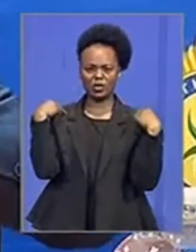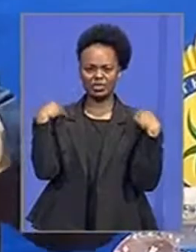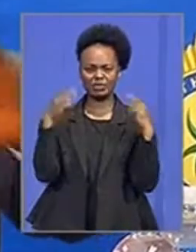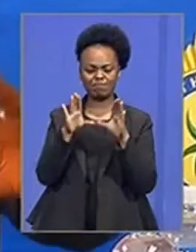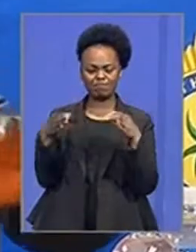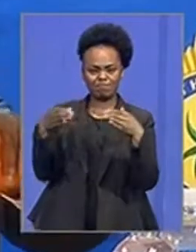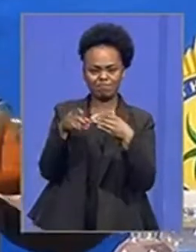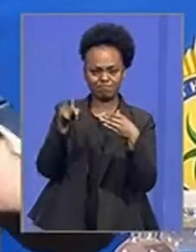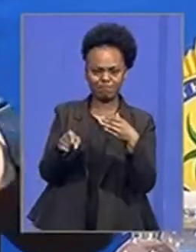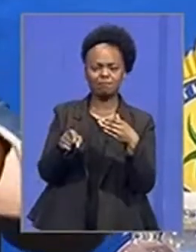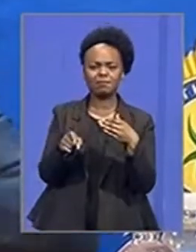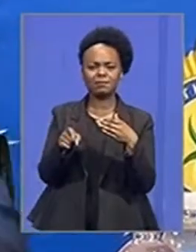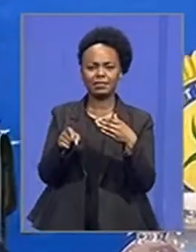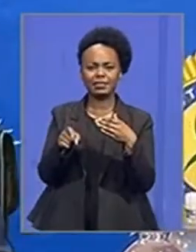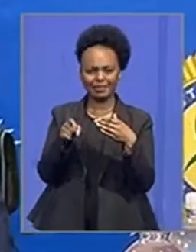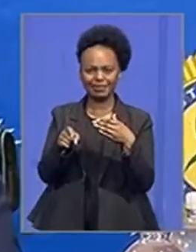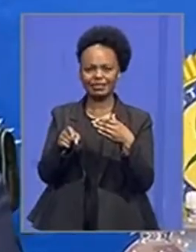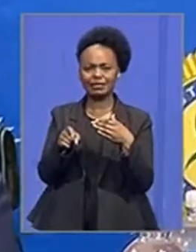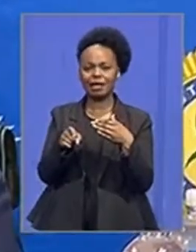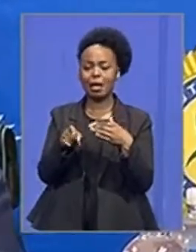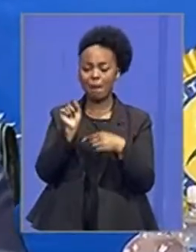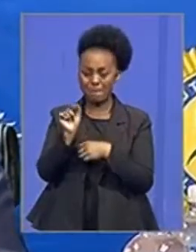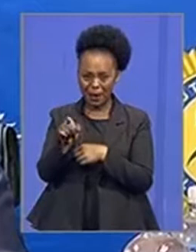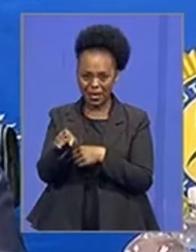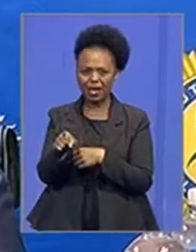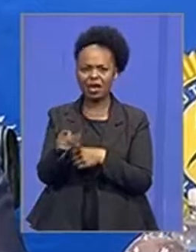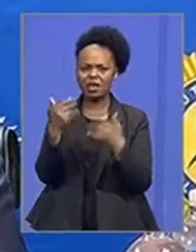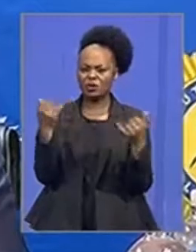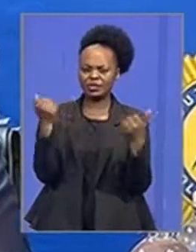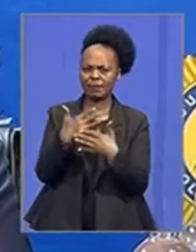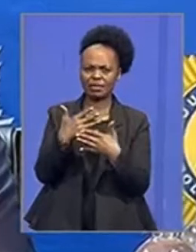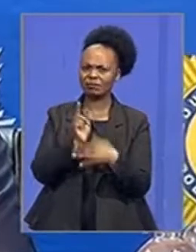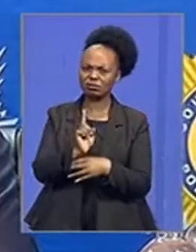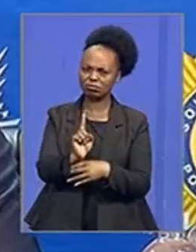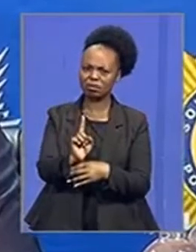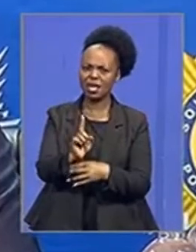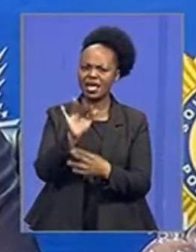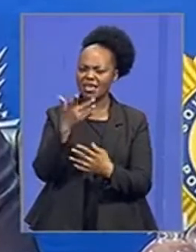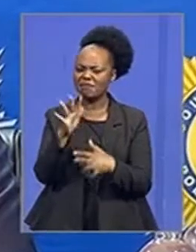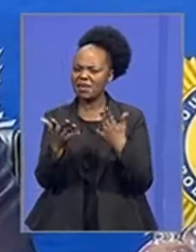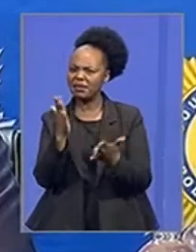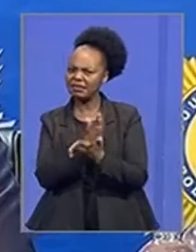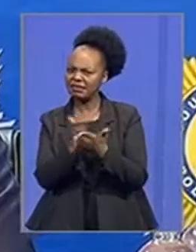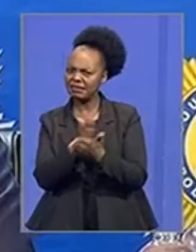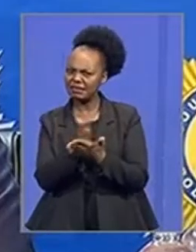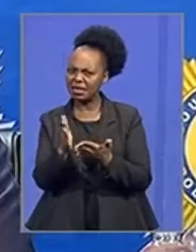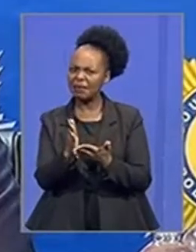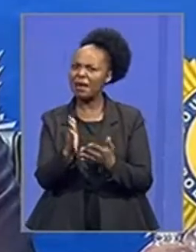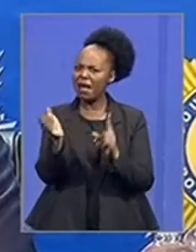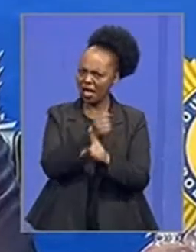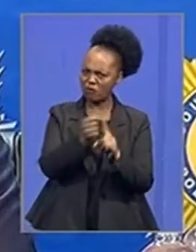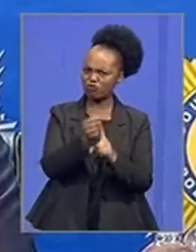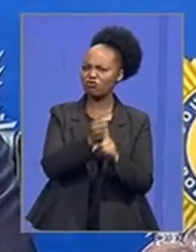in that particular time and all that. So we would not be surprised if we find that some of them were abused